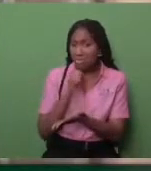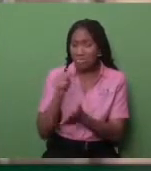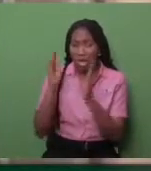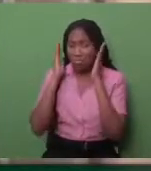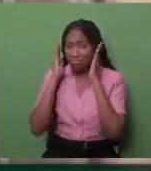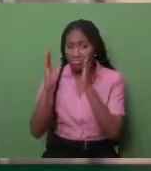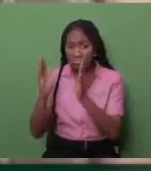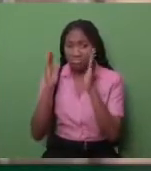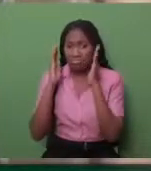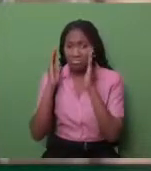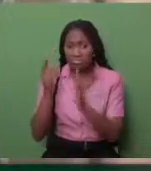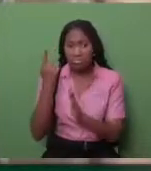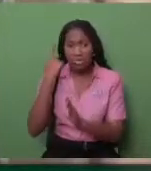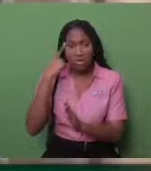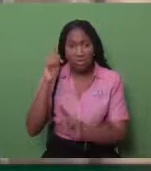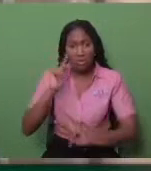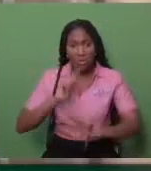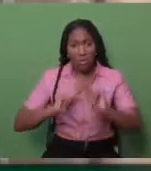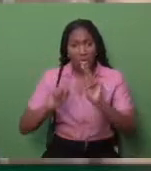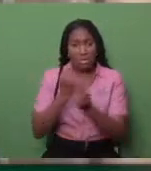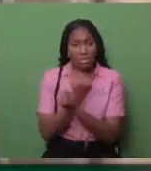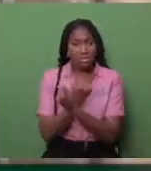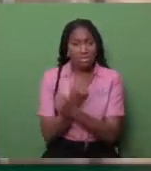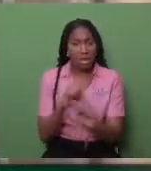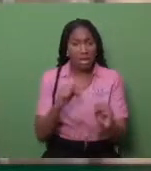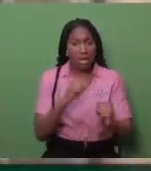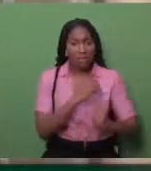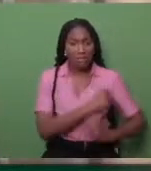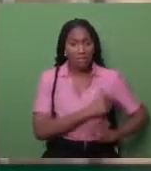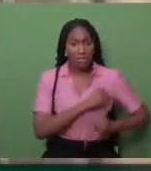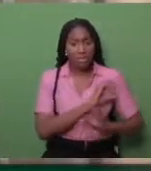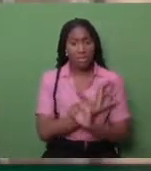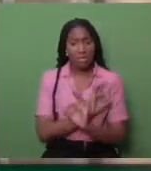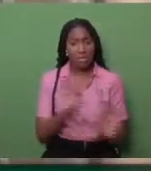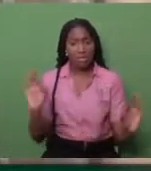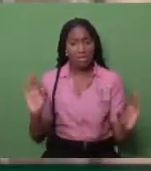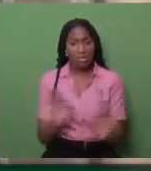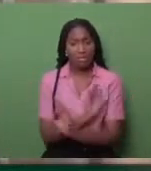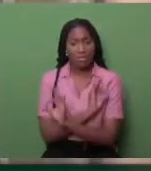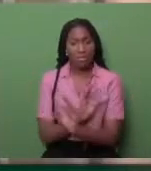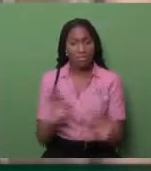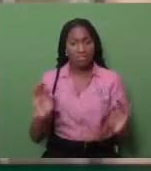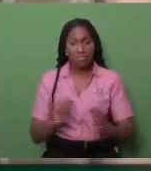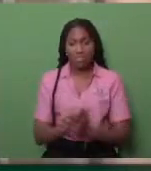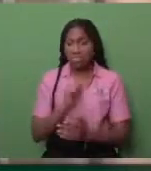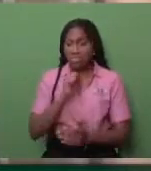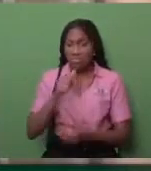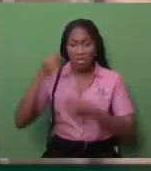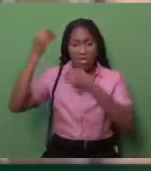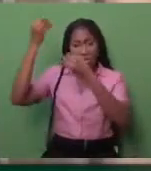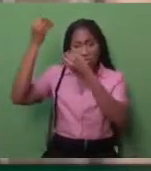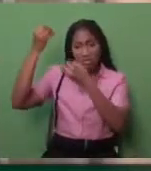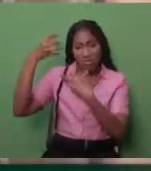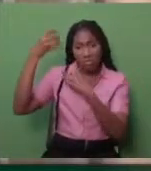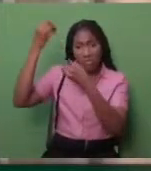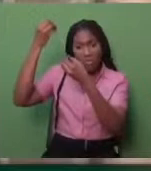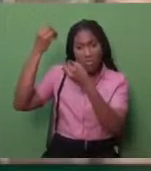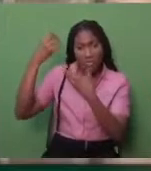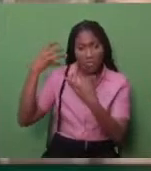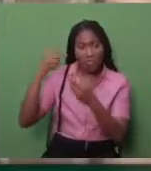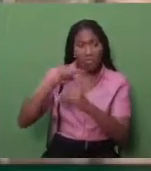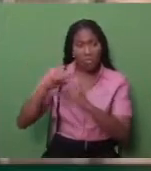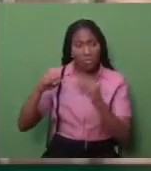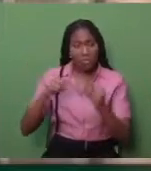and security of our citizens. Instead of giving us updates and progress reports from the Minister of Finance about national